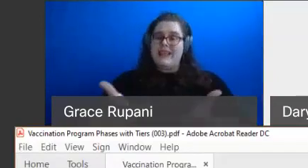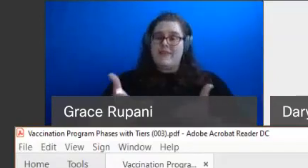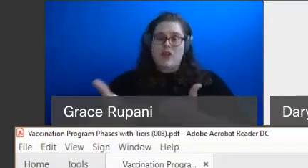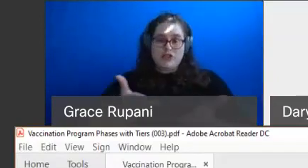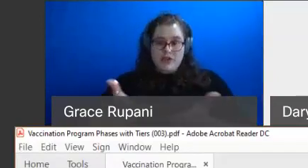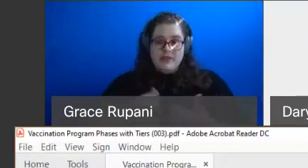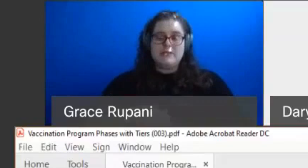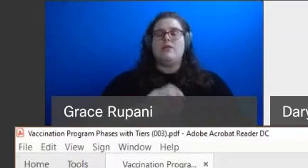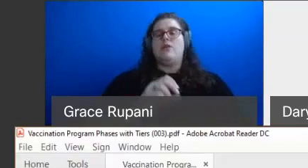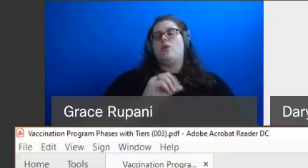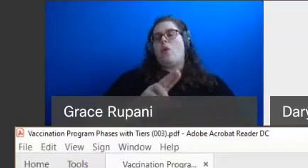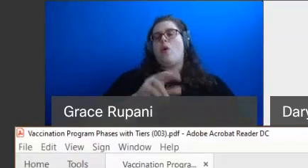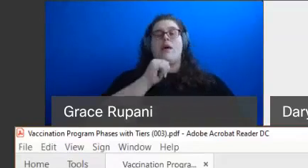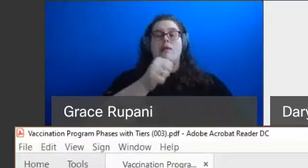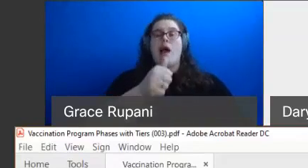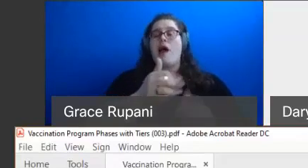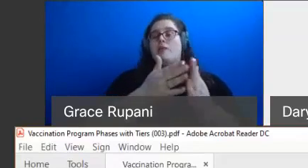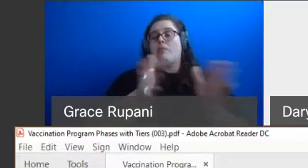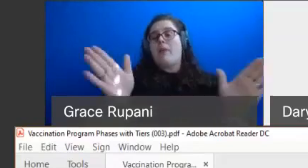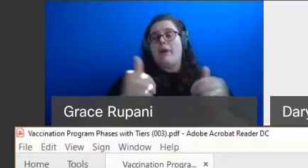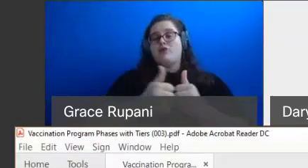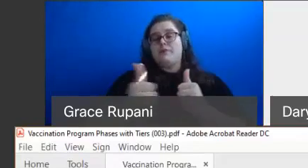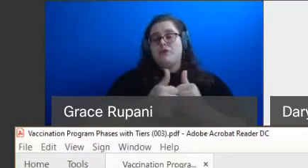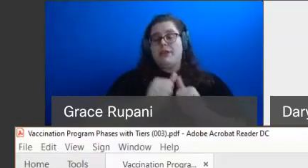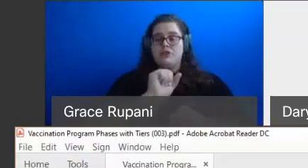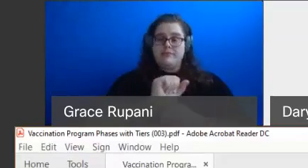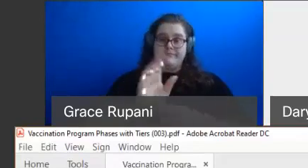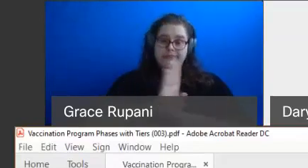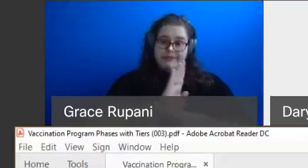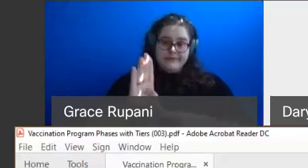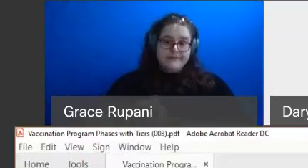in non-public transportation services,